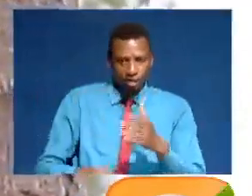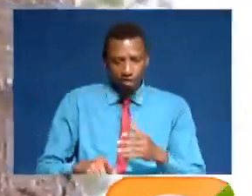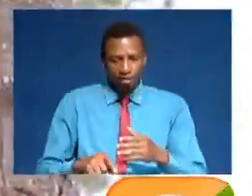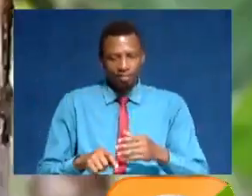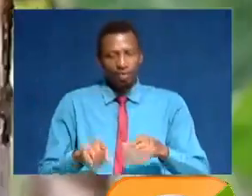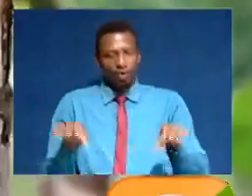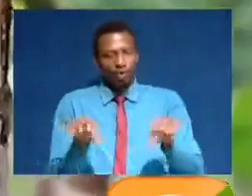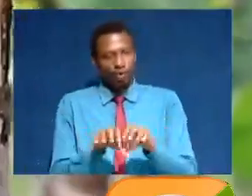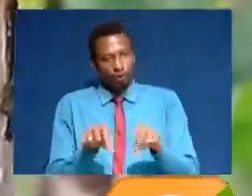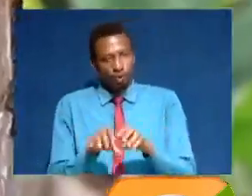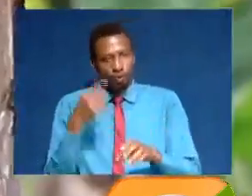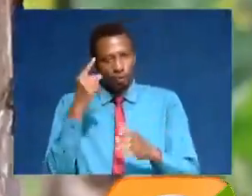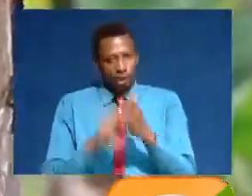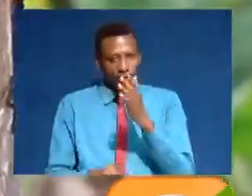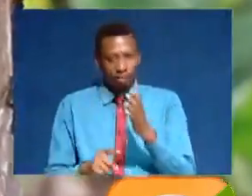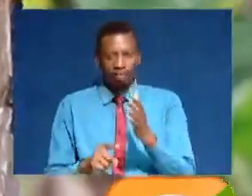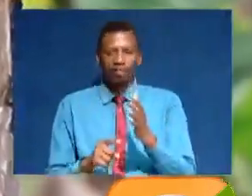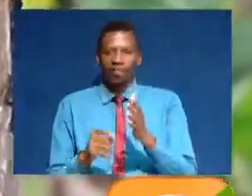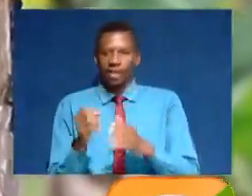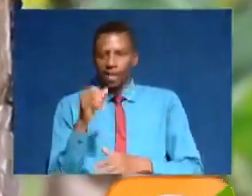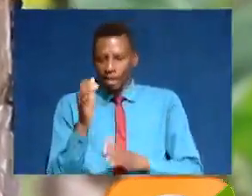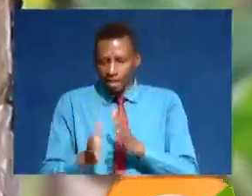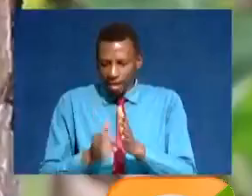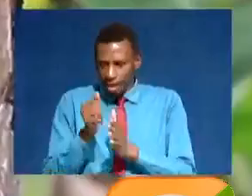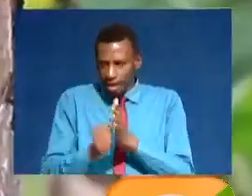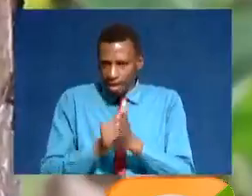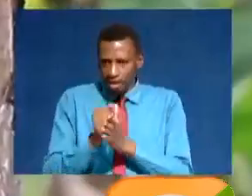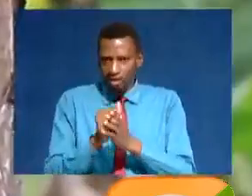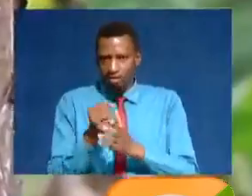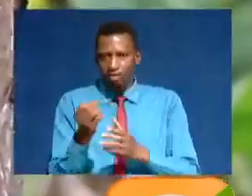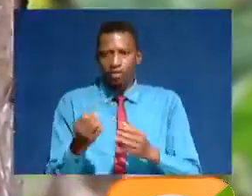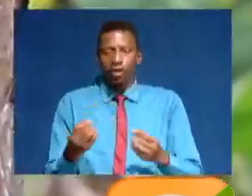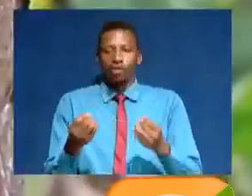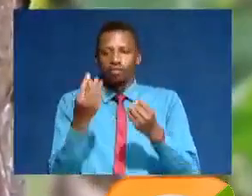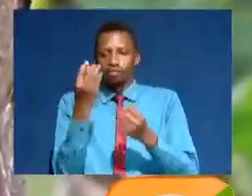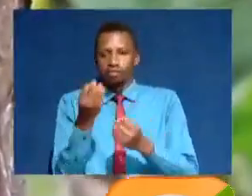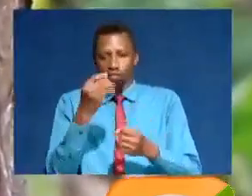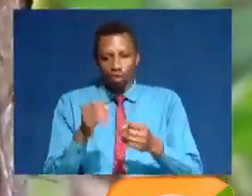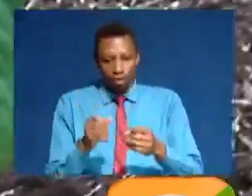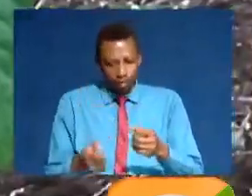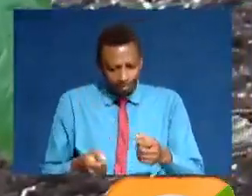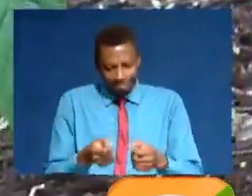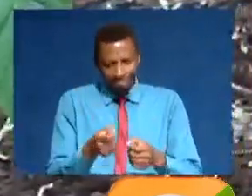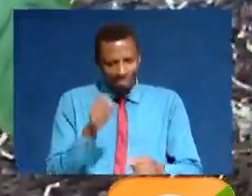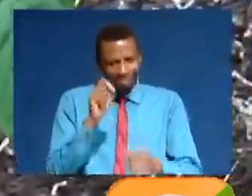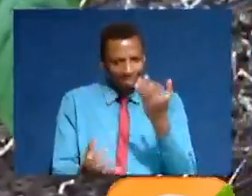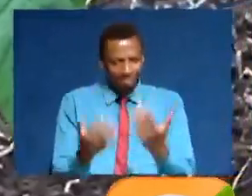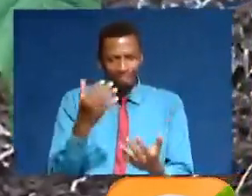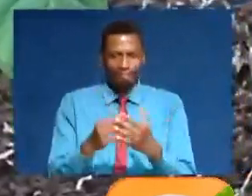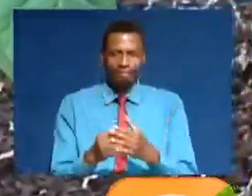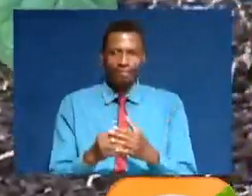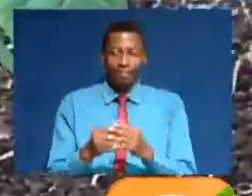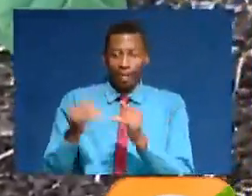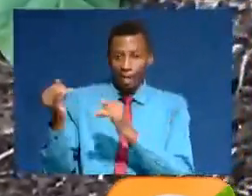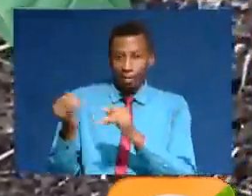the construction of the Kenya-Uganda Railway. The introduction of the shamba system in the 1940s saw